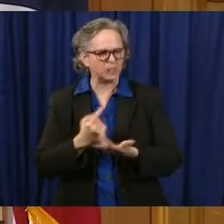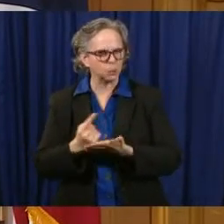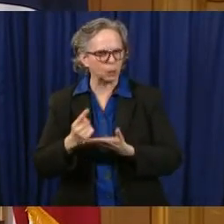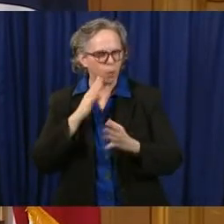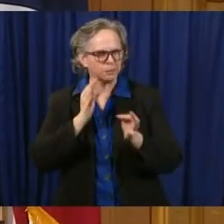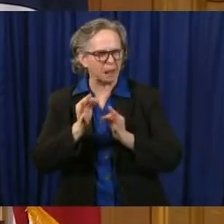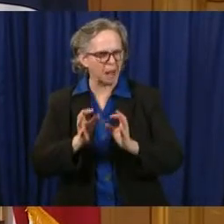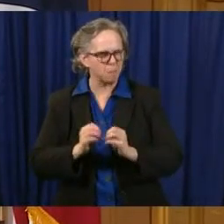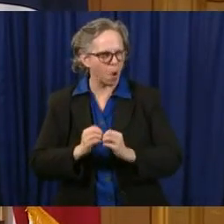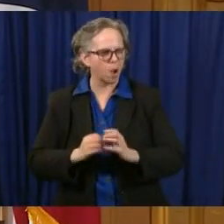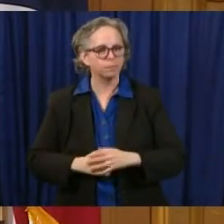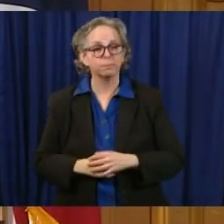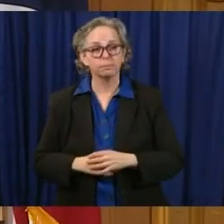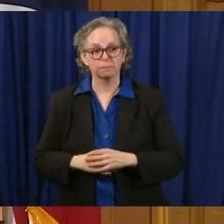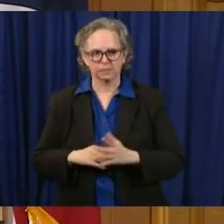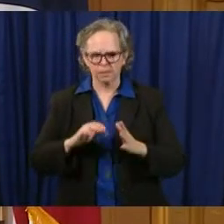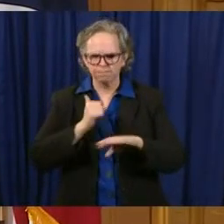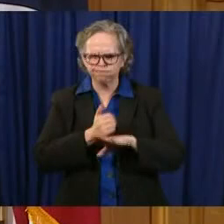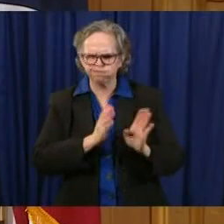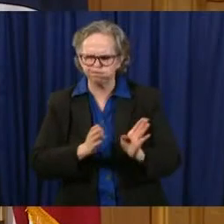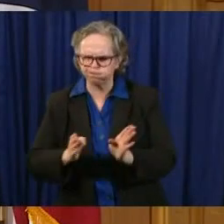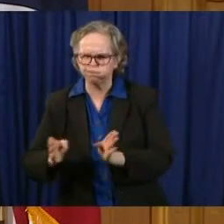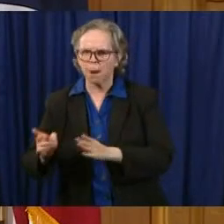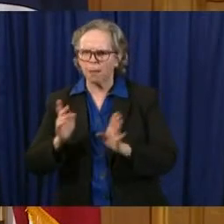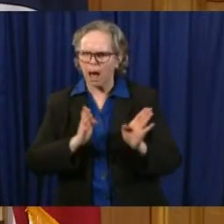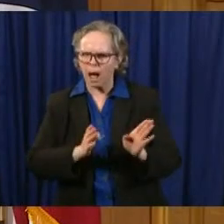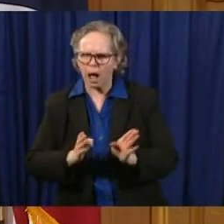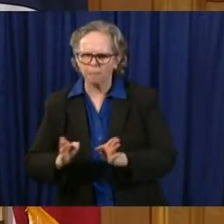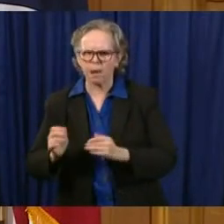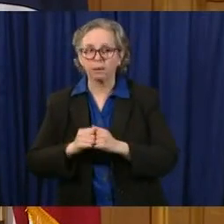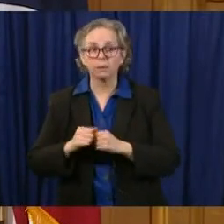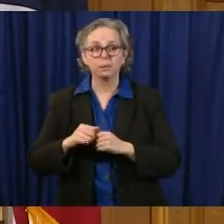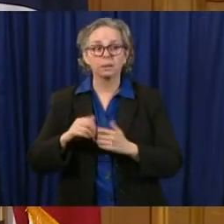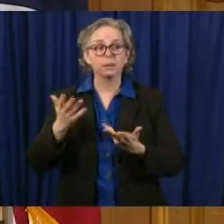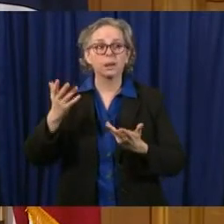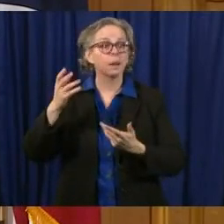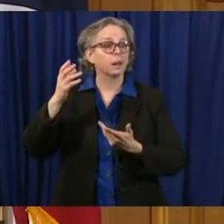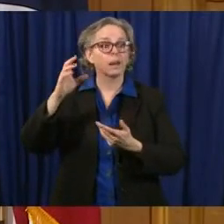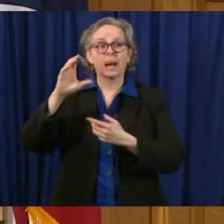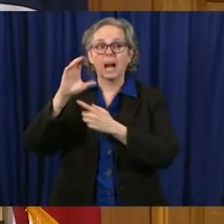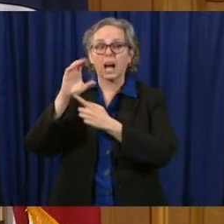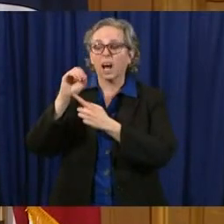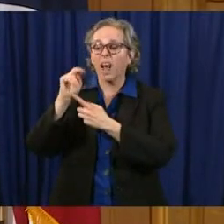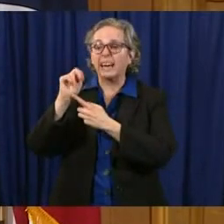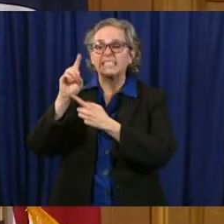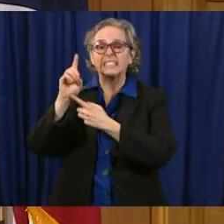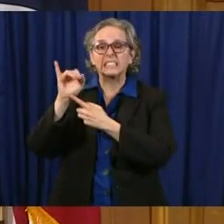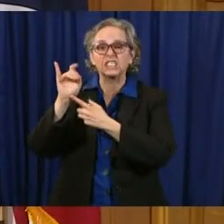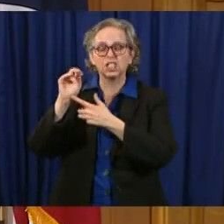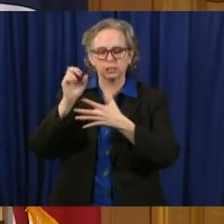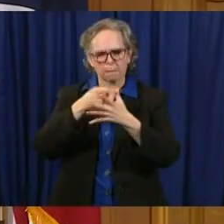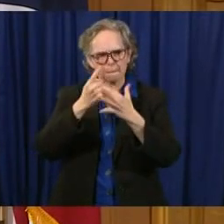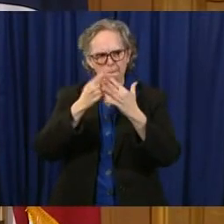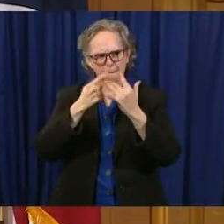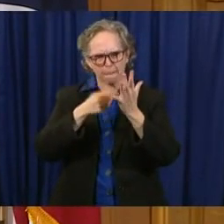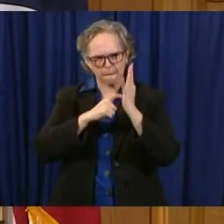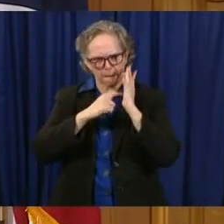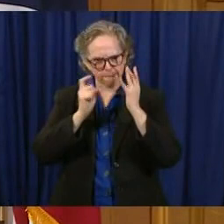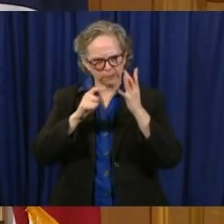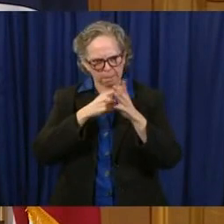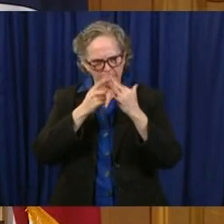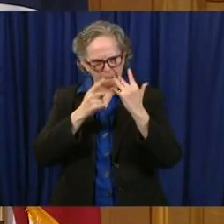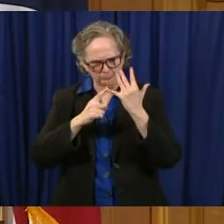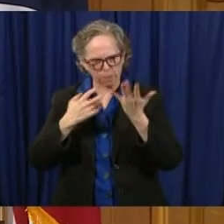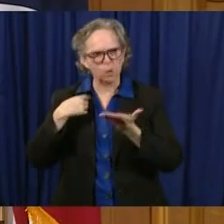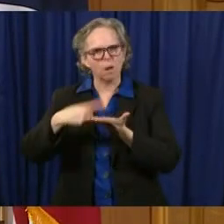out what our plans are and what some of the conditions are for the plans and where we need to go. So